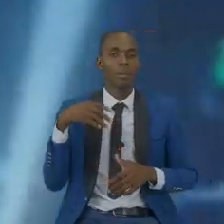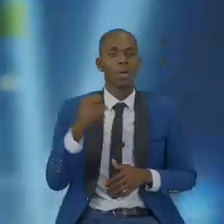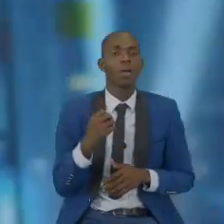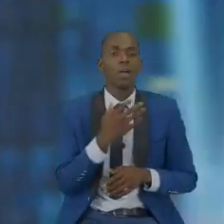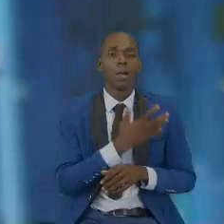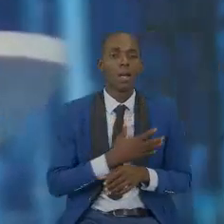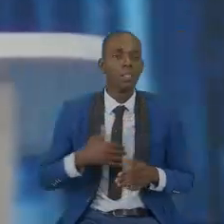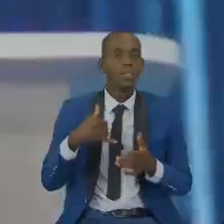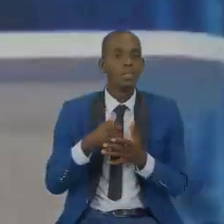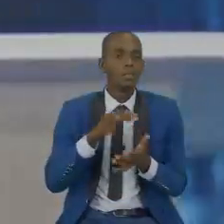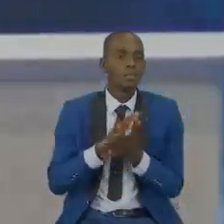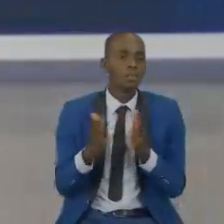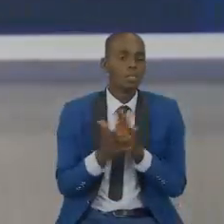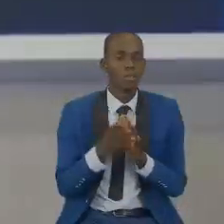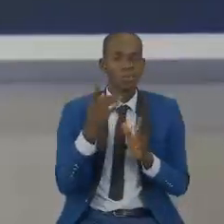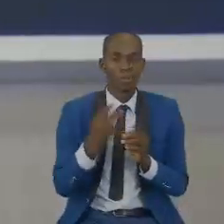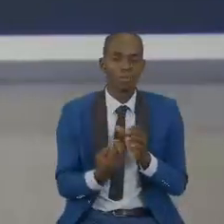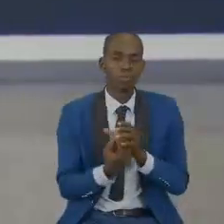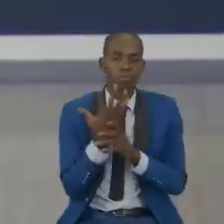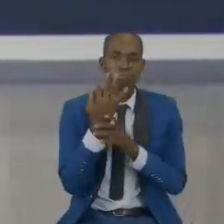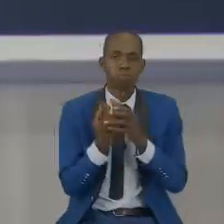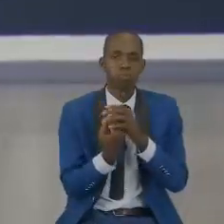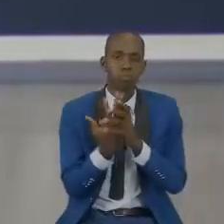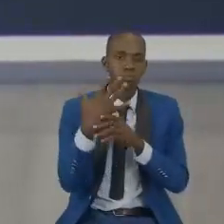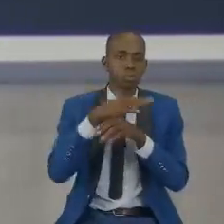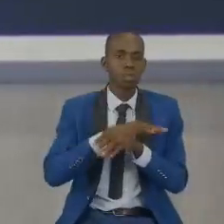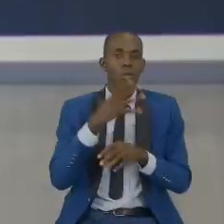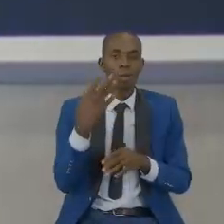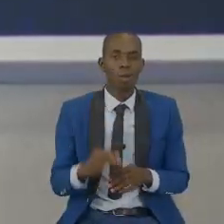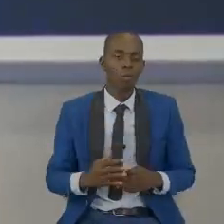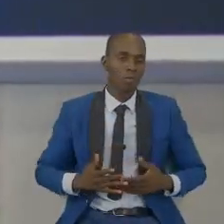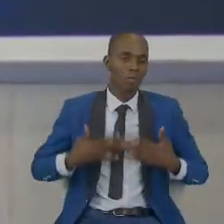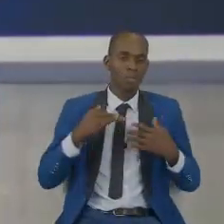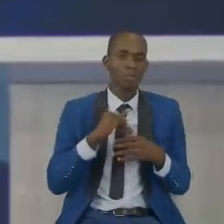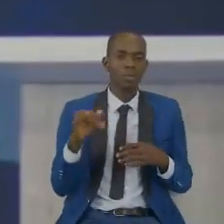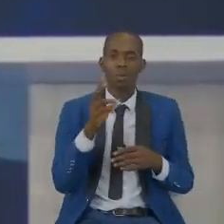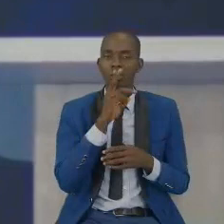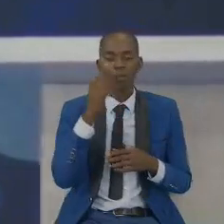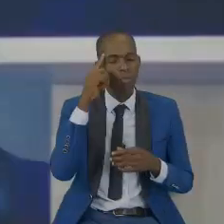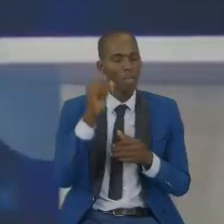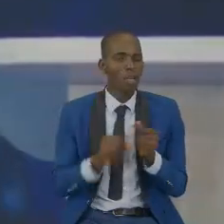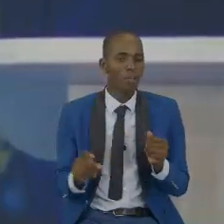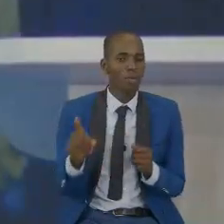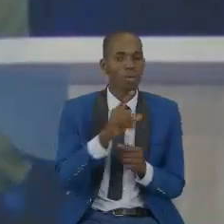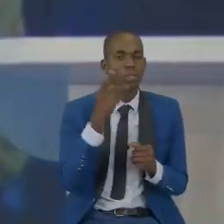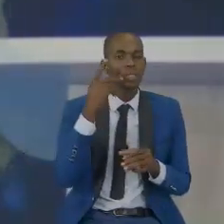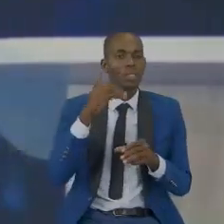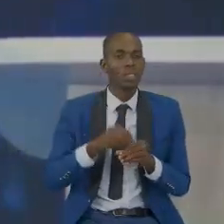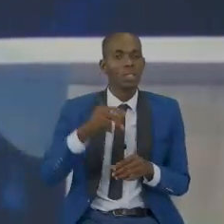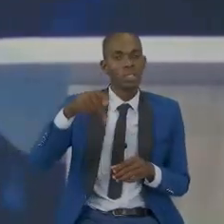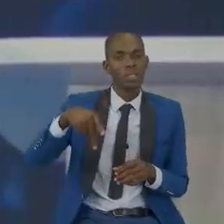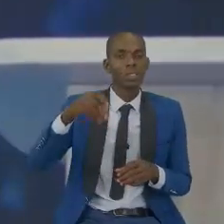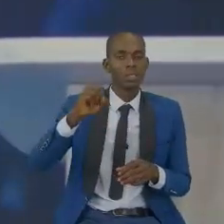the fountain of living waters for everyone. We're told in Psalm